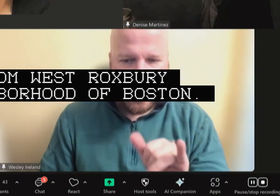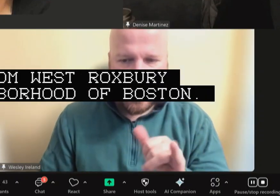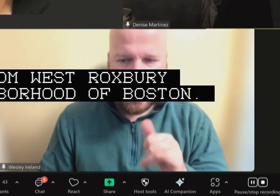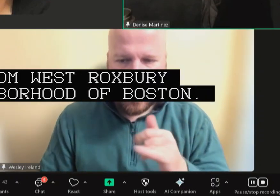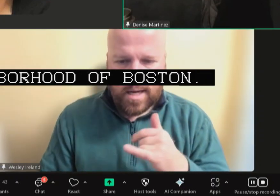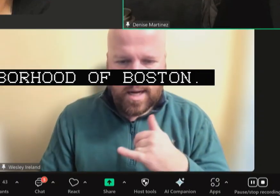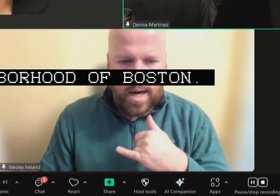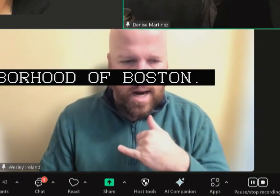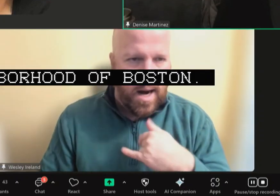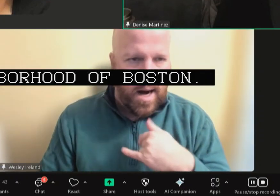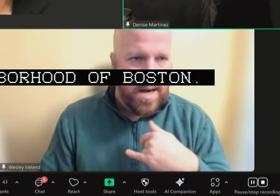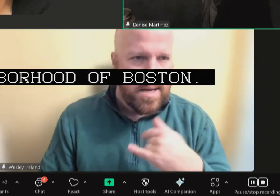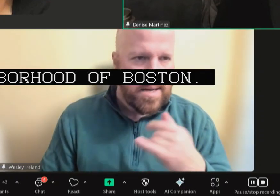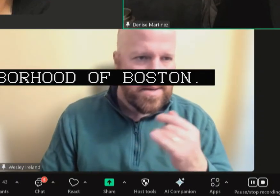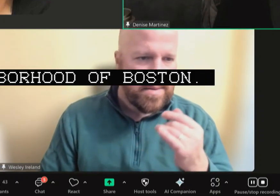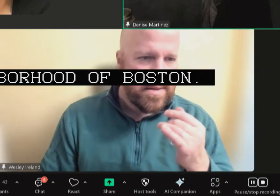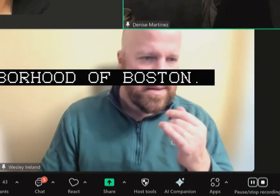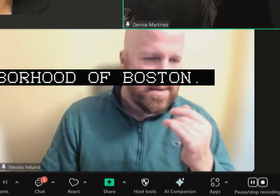Thank you, Jerry.